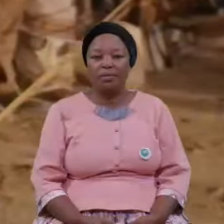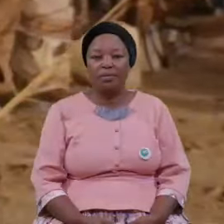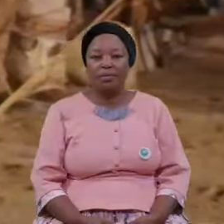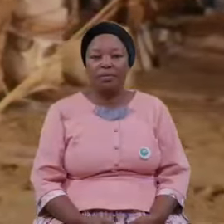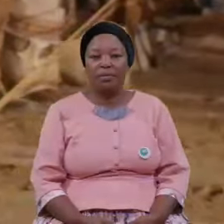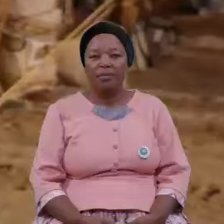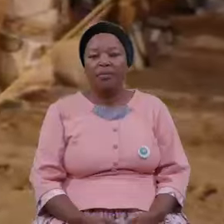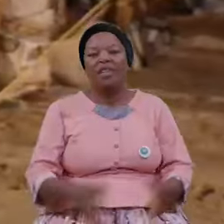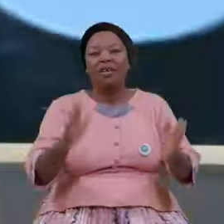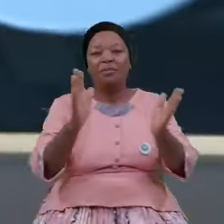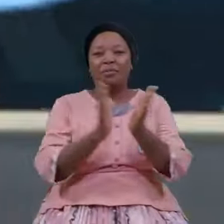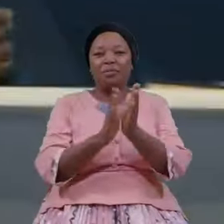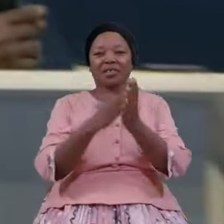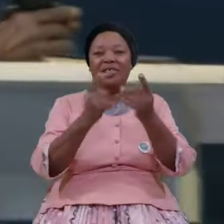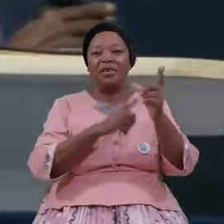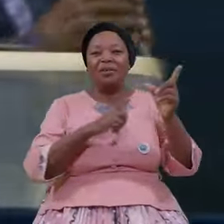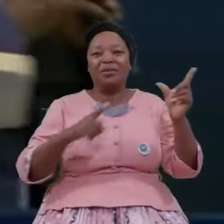Praise the Lord.